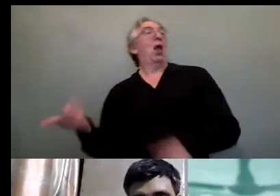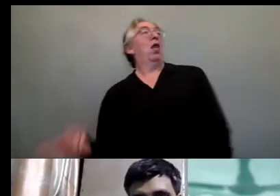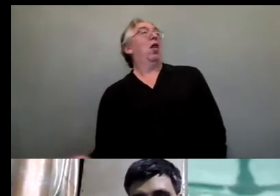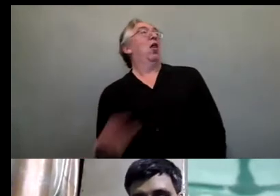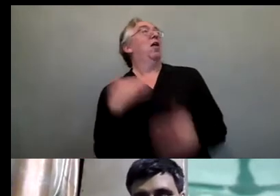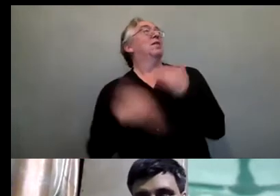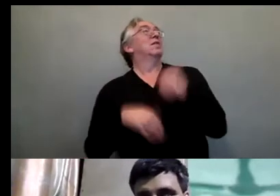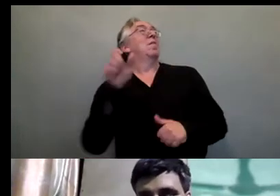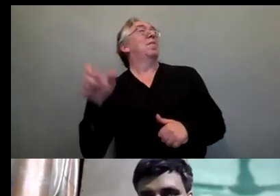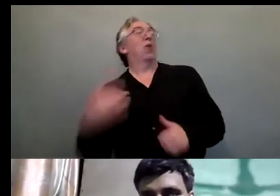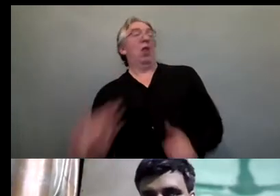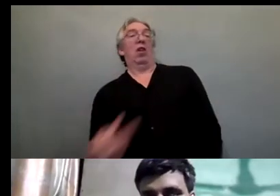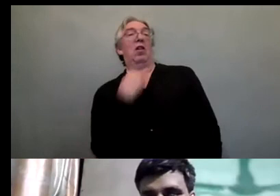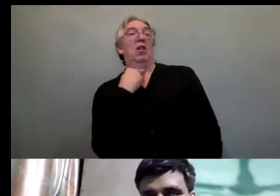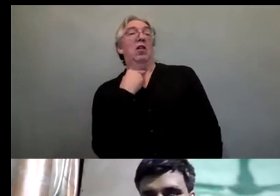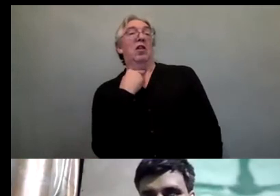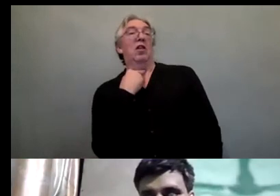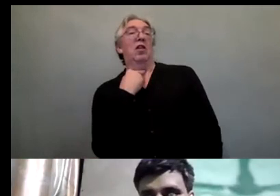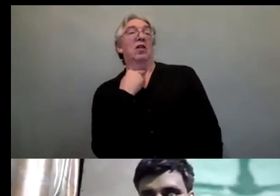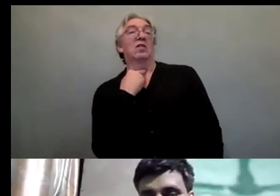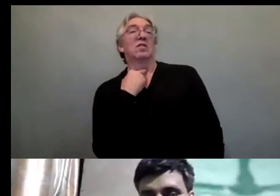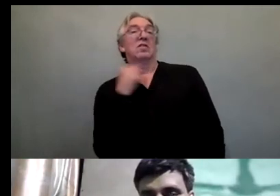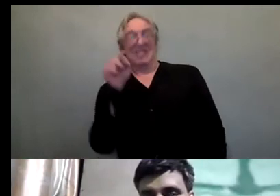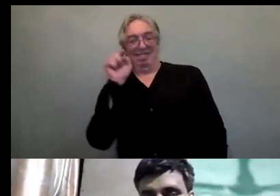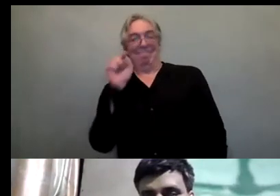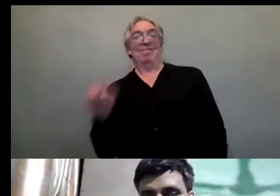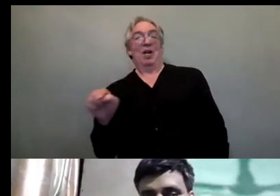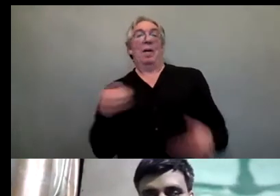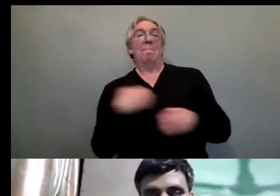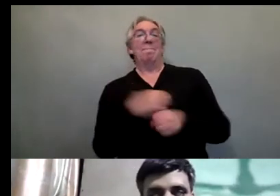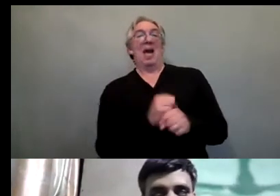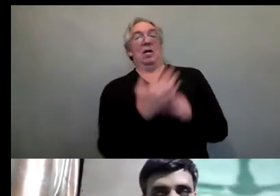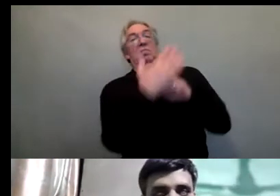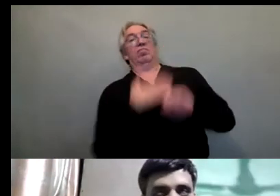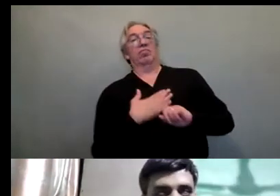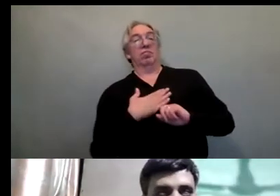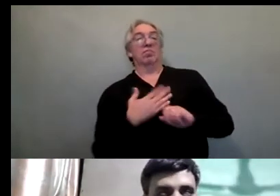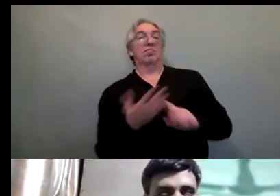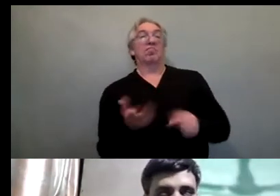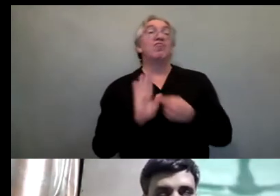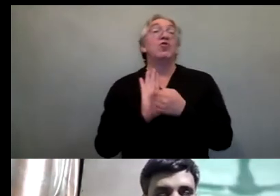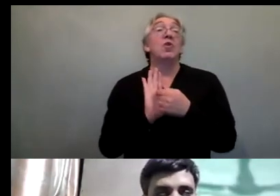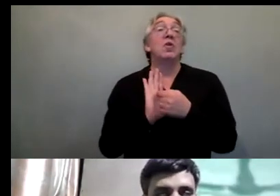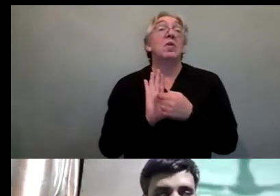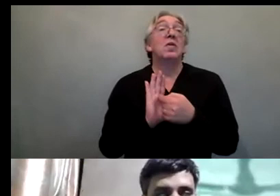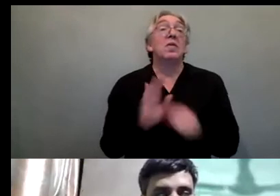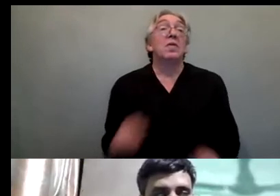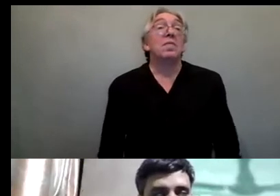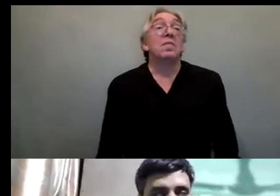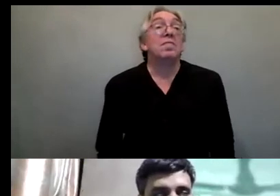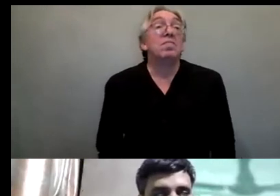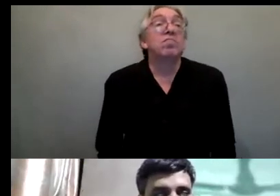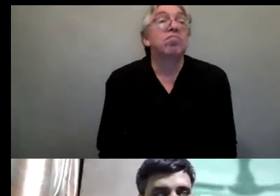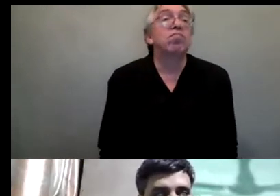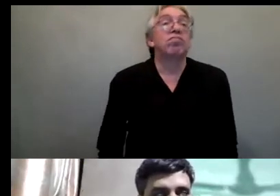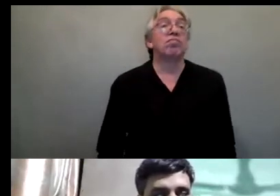Digital ICT with our IAP division, the International Association of ICT Professionals, to provide training and